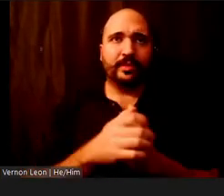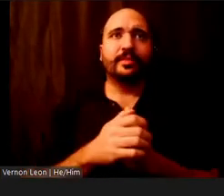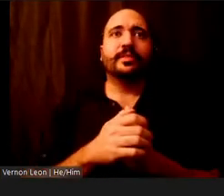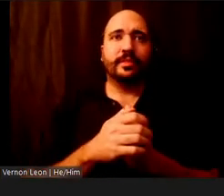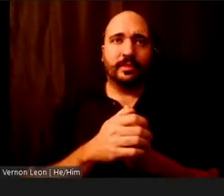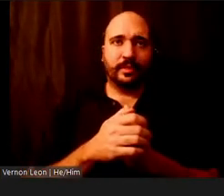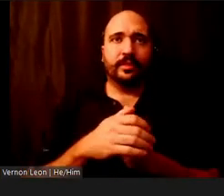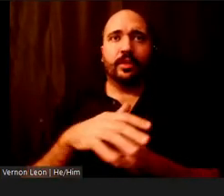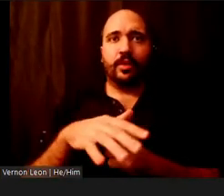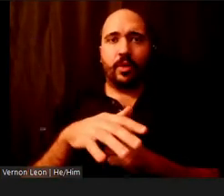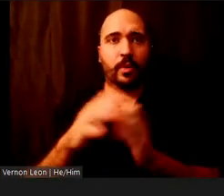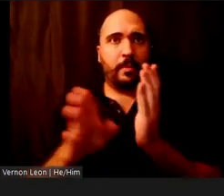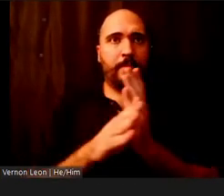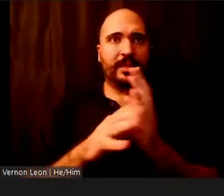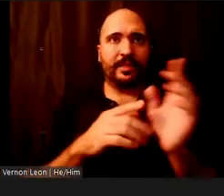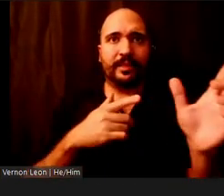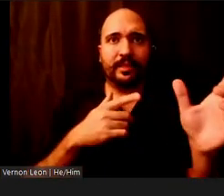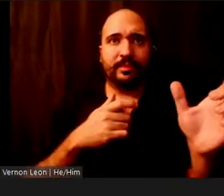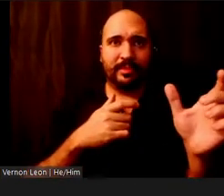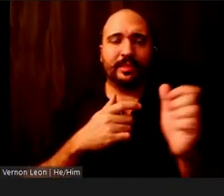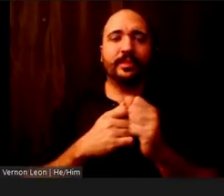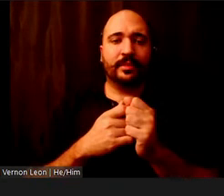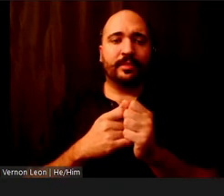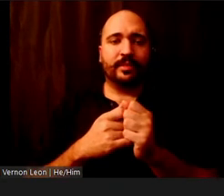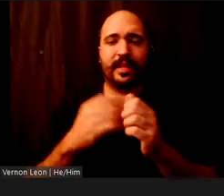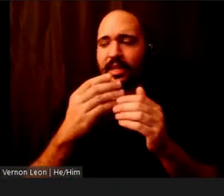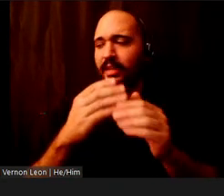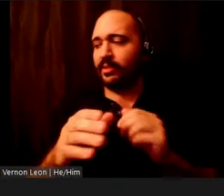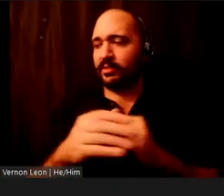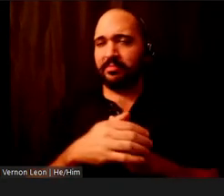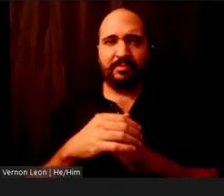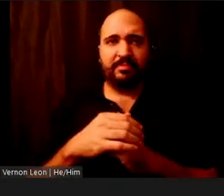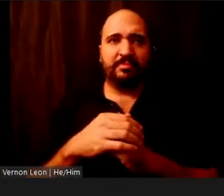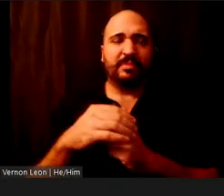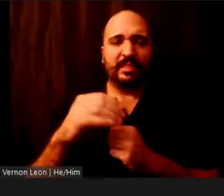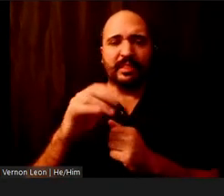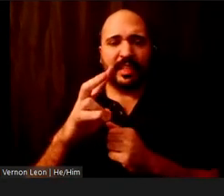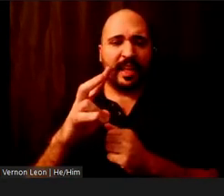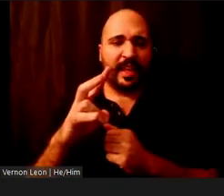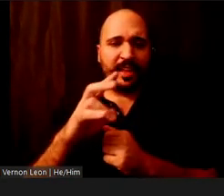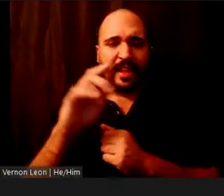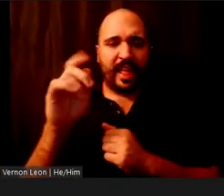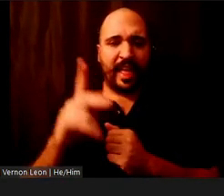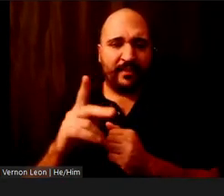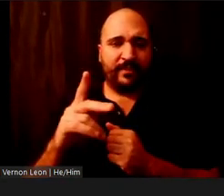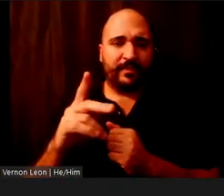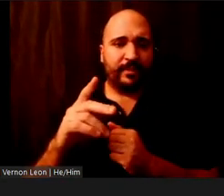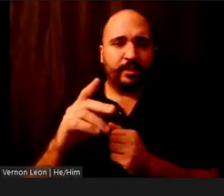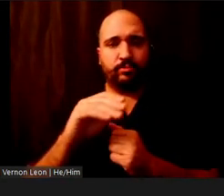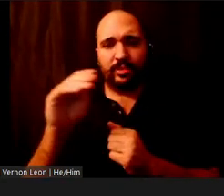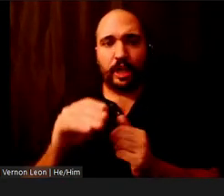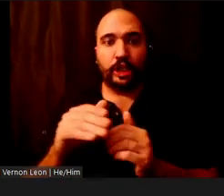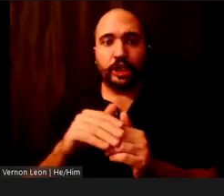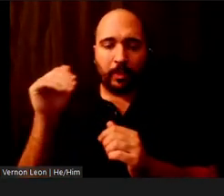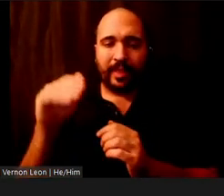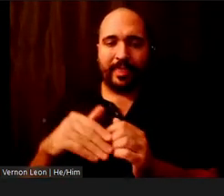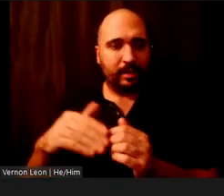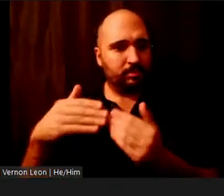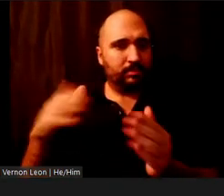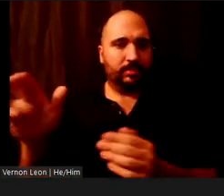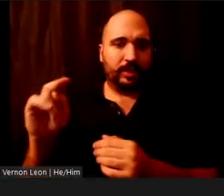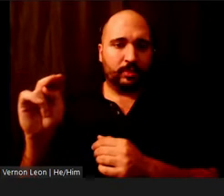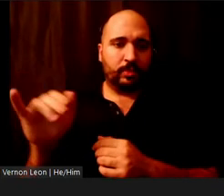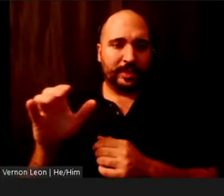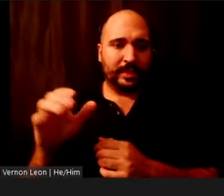Local bus speeds in Manhattan are on average 7% slower than city-wide speeds. Between 2010 and 2018, travel speeds